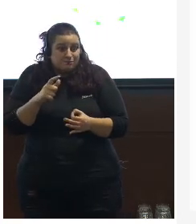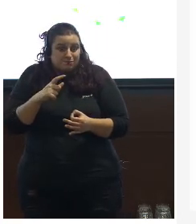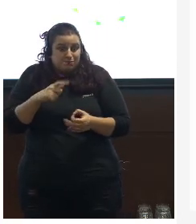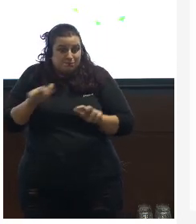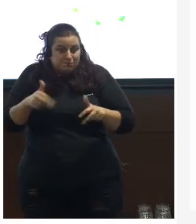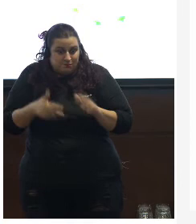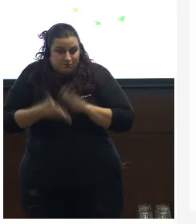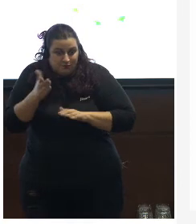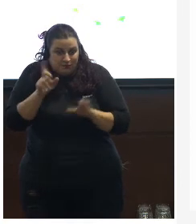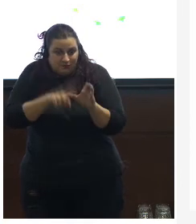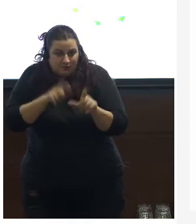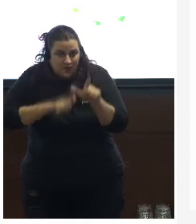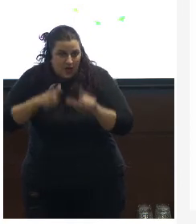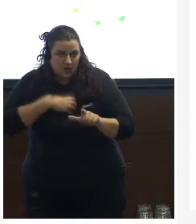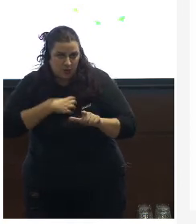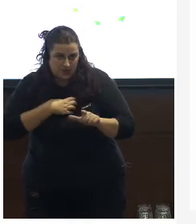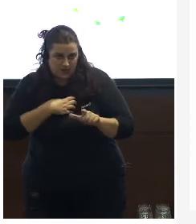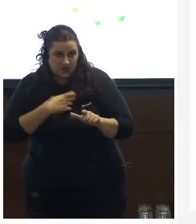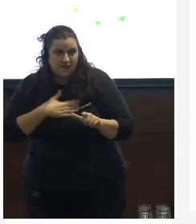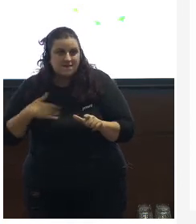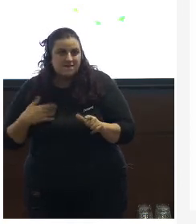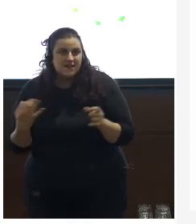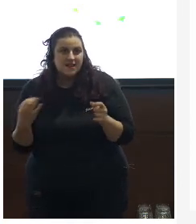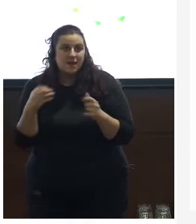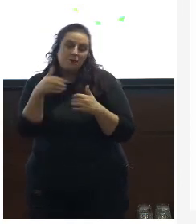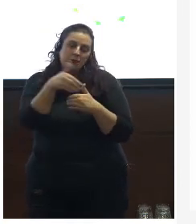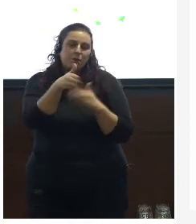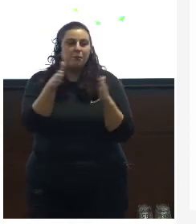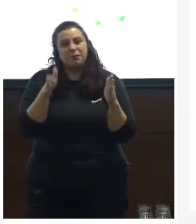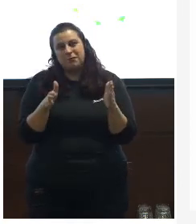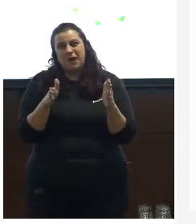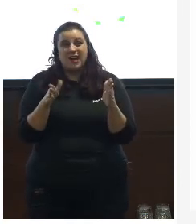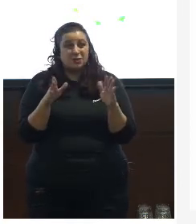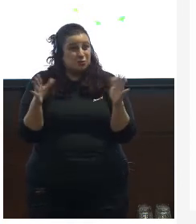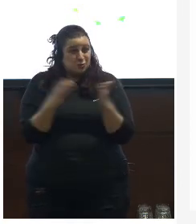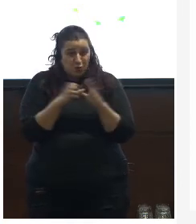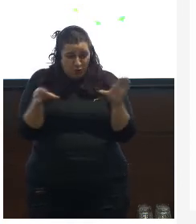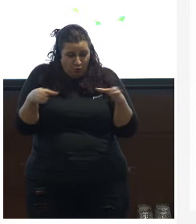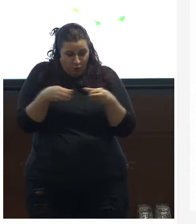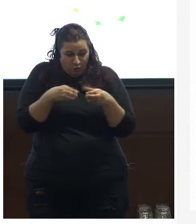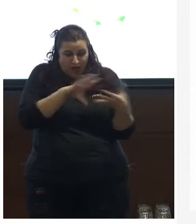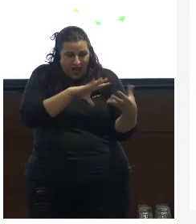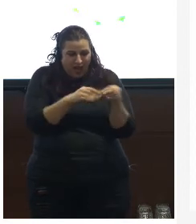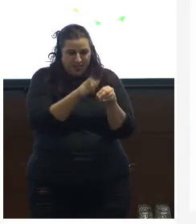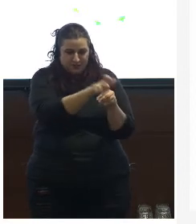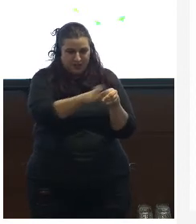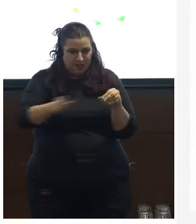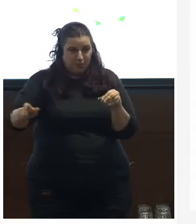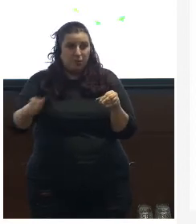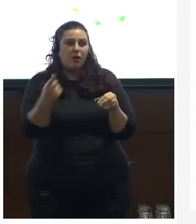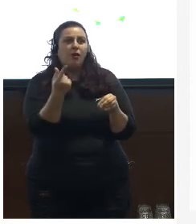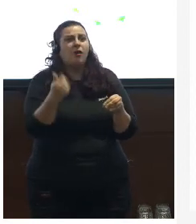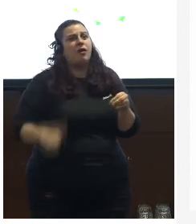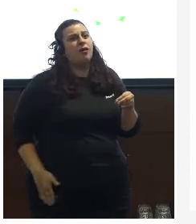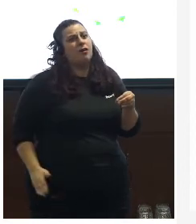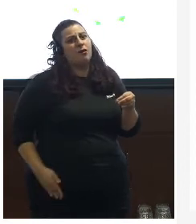packages that have a cost, and it's inevitable. But my long-term dream is trying to